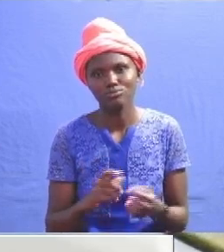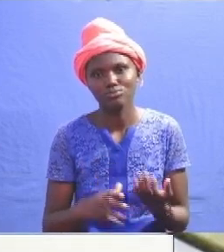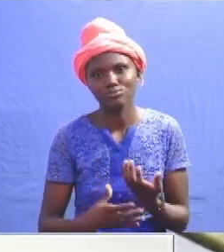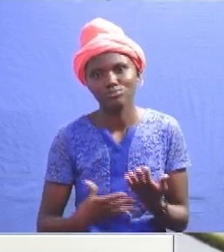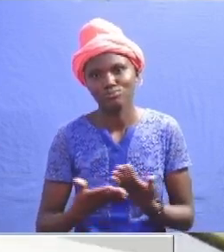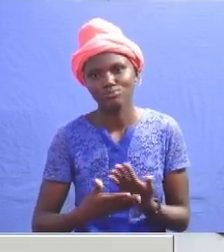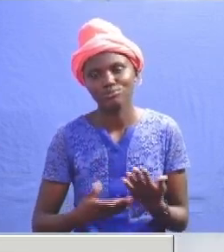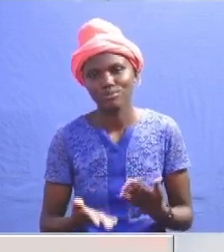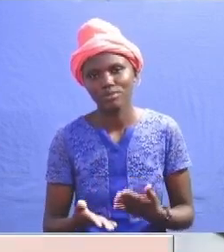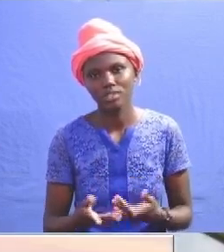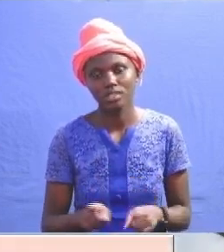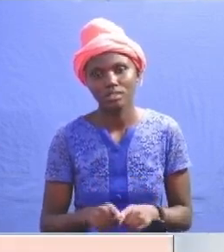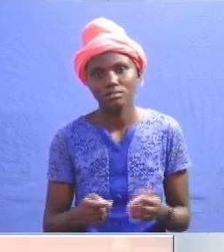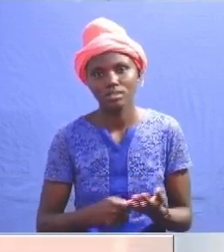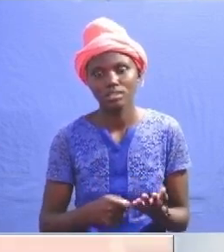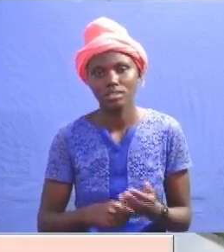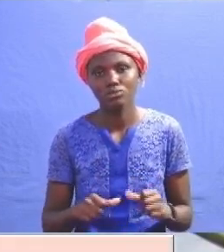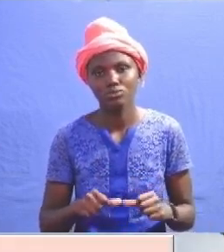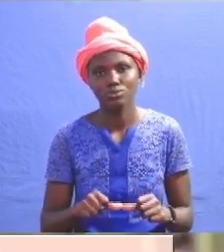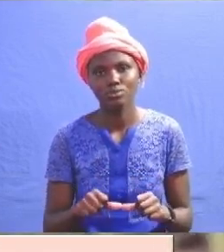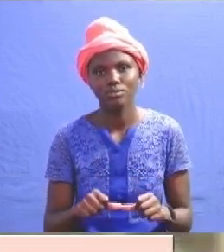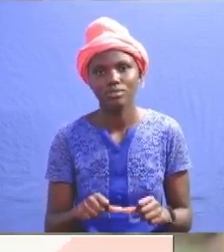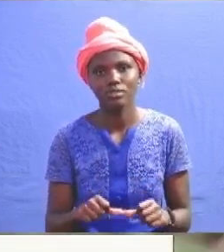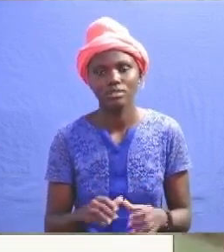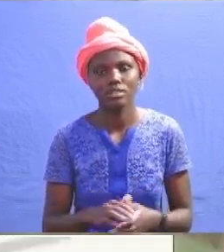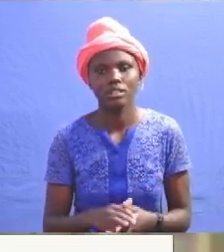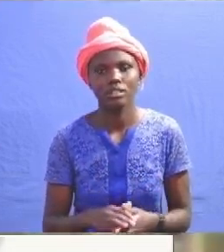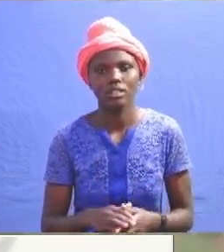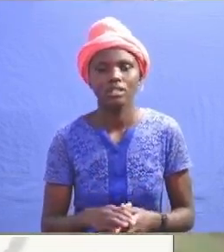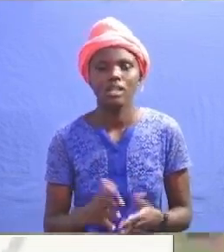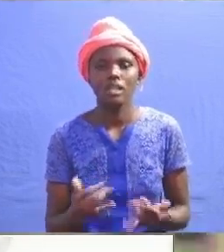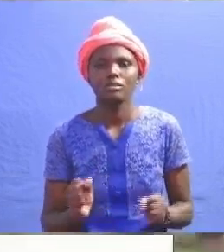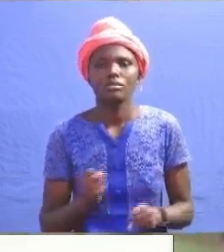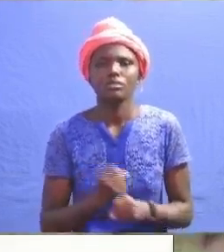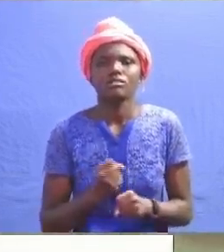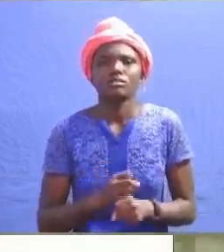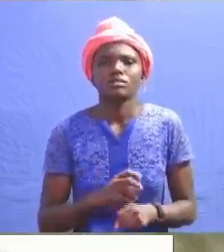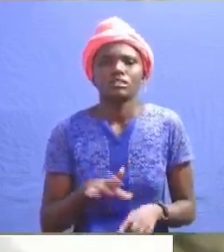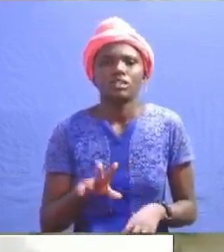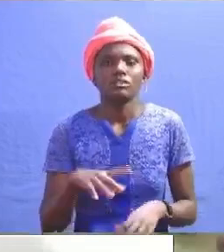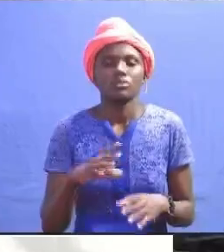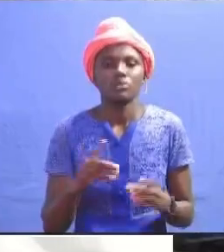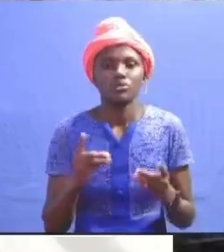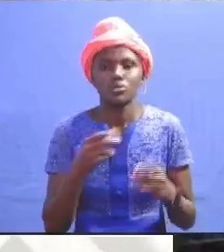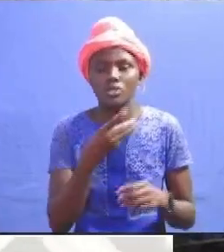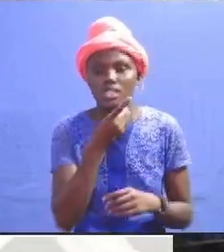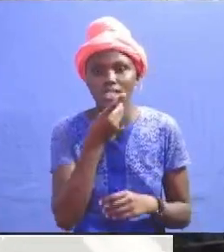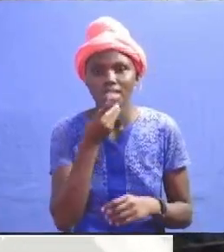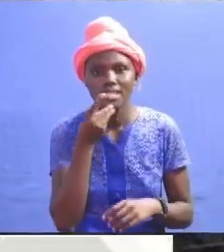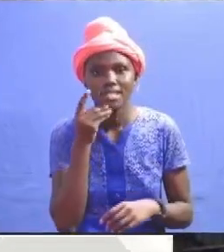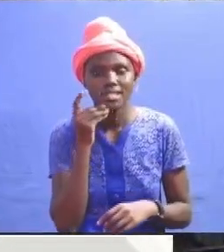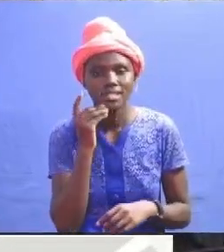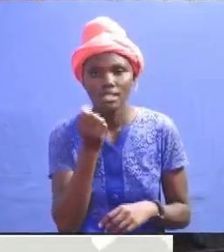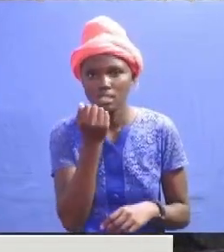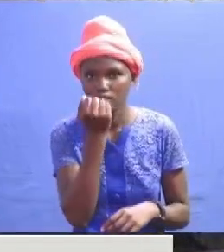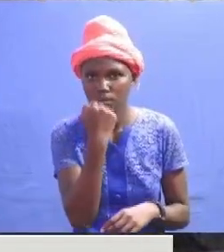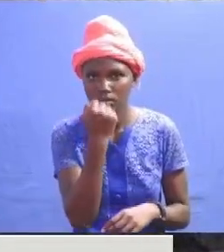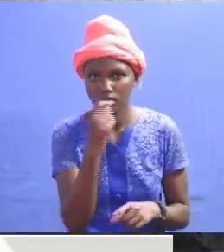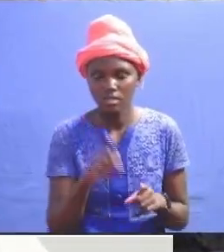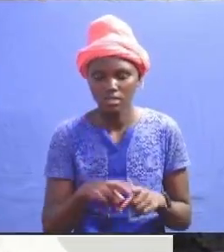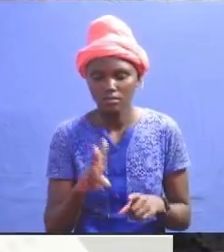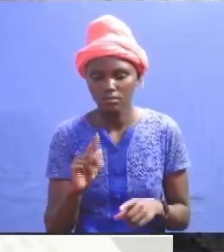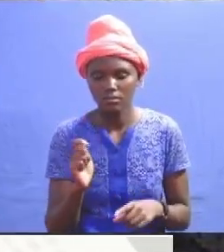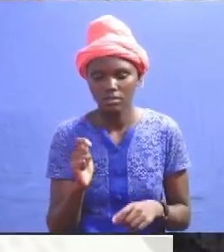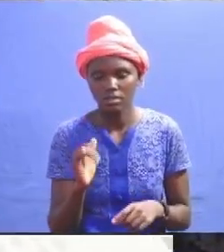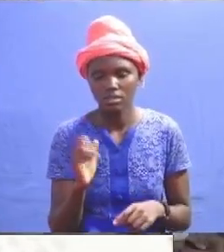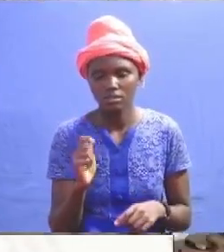to resist the devastating bollworm. Trials are also underway for drought-tolerant maize, vitamin